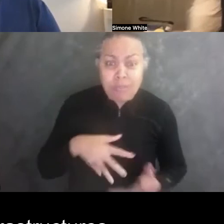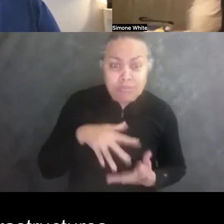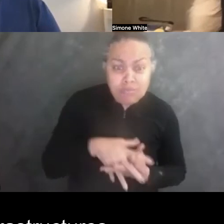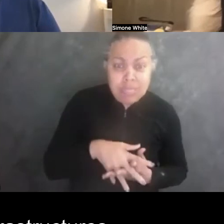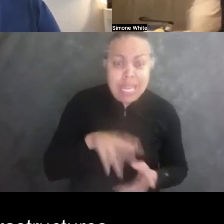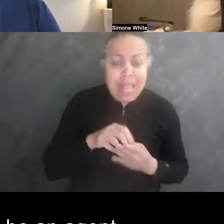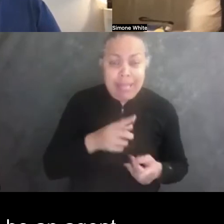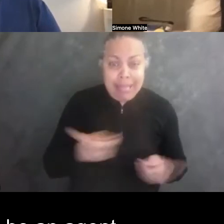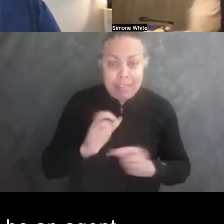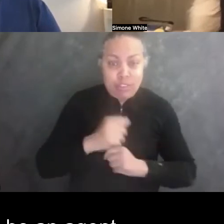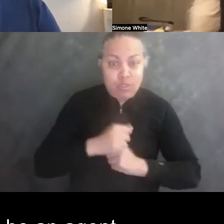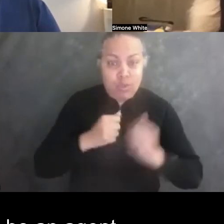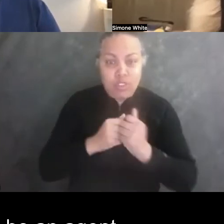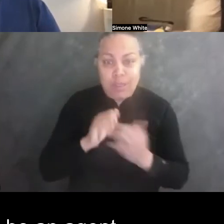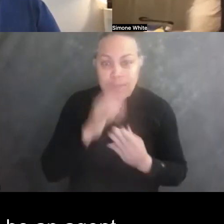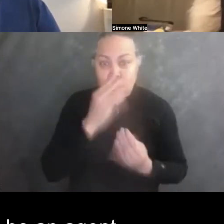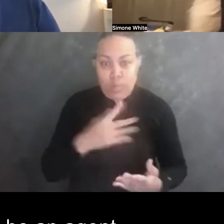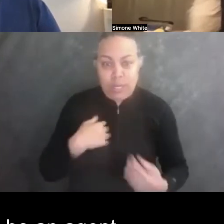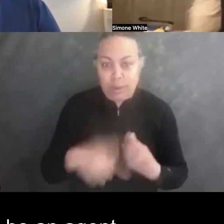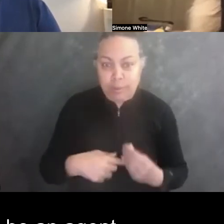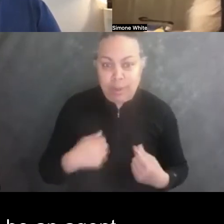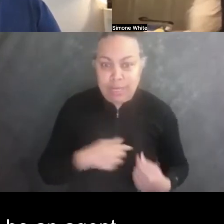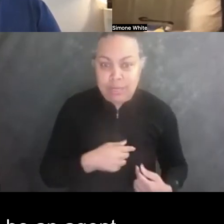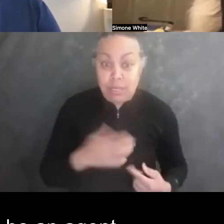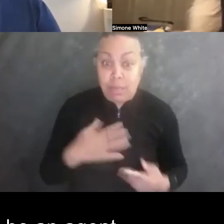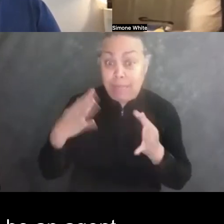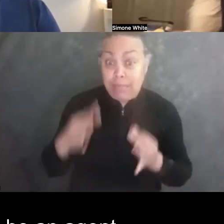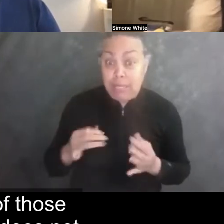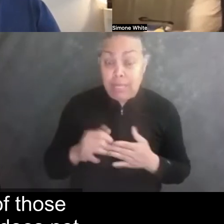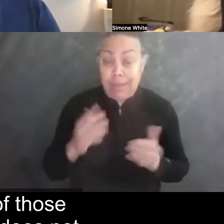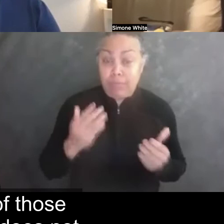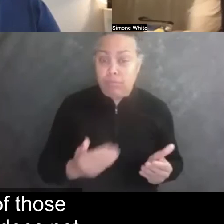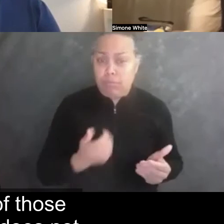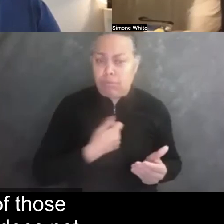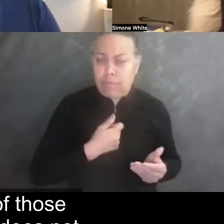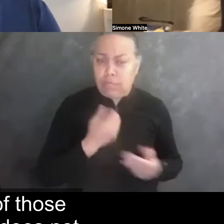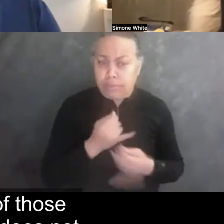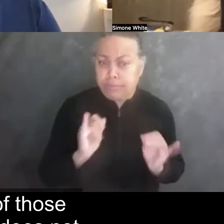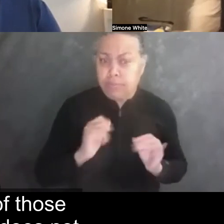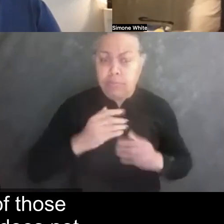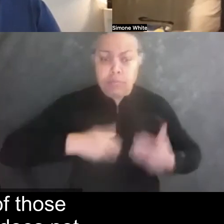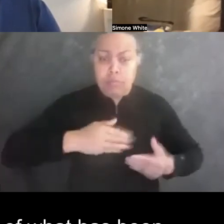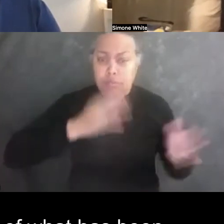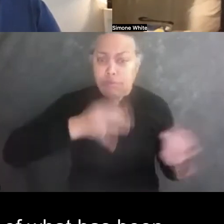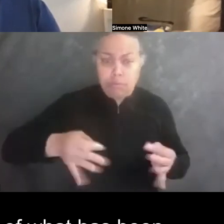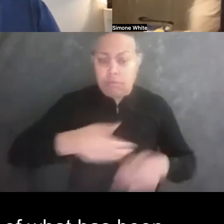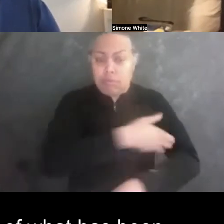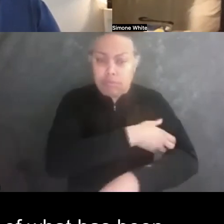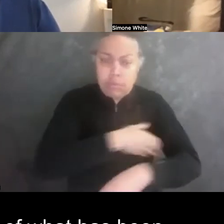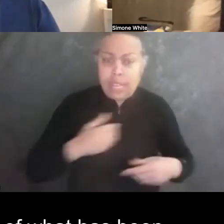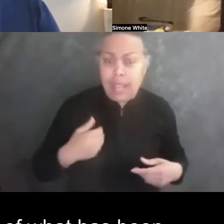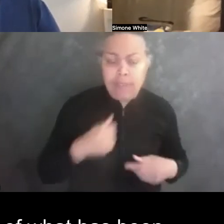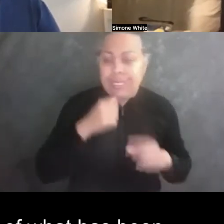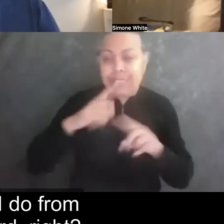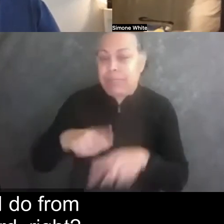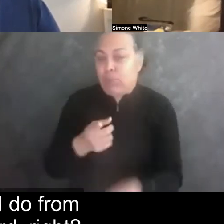non-innocent infrastructures, and my decision to be an agent in the space of those infrastructures does not depend upon the record